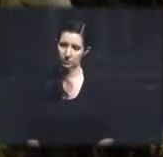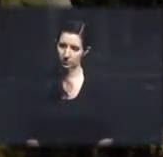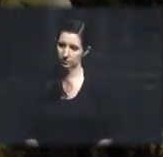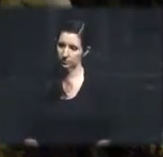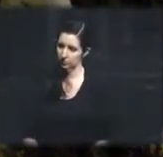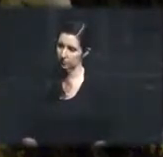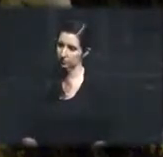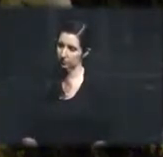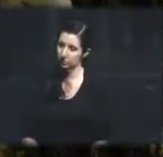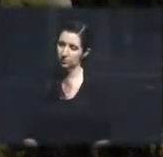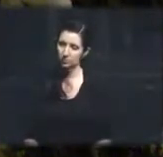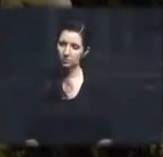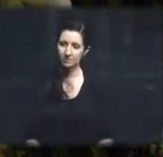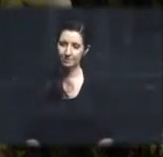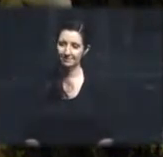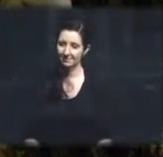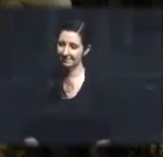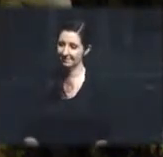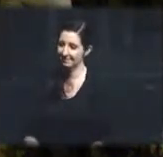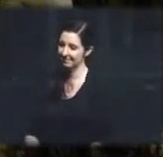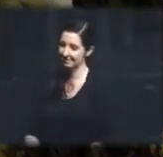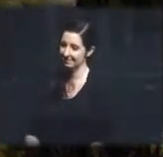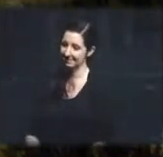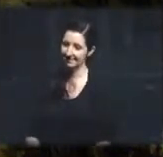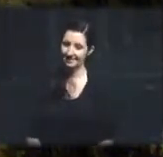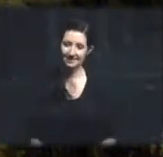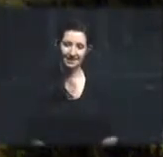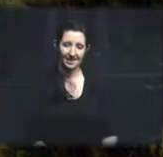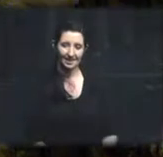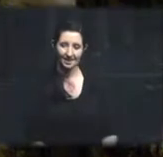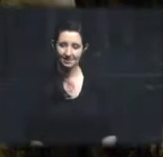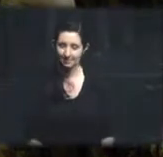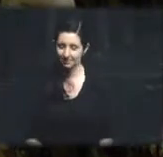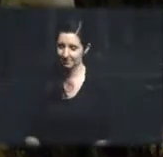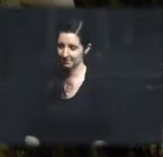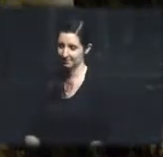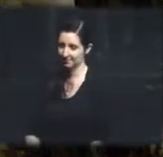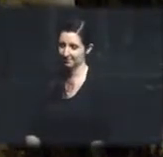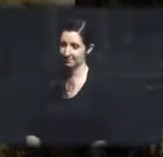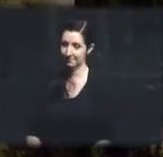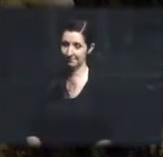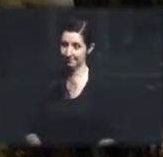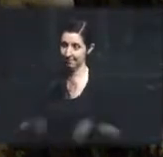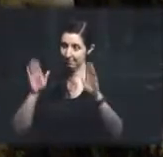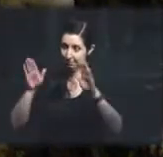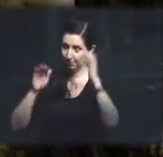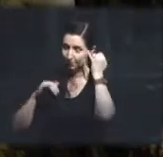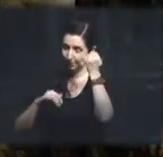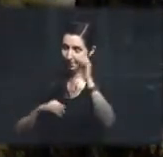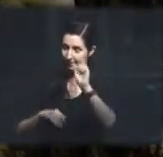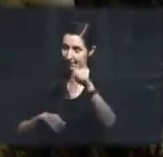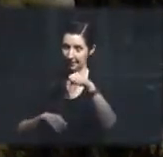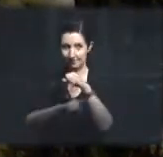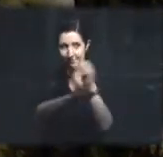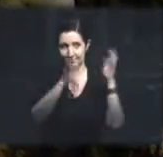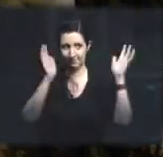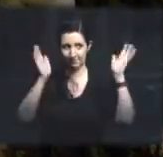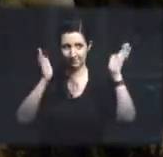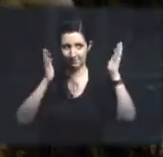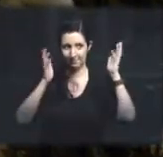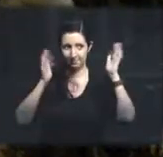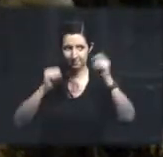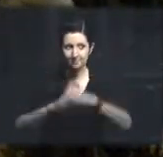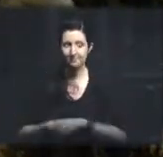deaf faculty and staff. So that's an idea maybe to increase the utilization of that app. Oh, what a wonderful idea. And